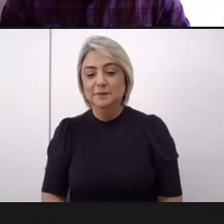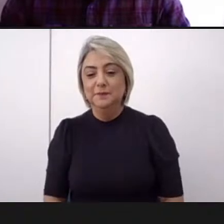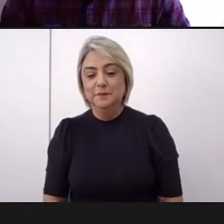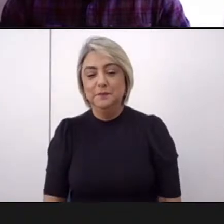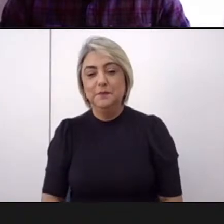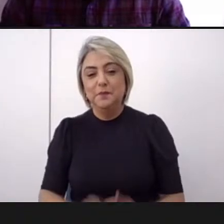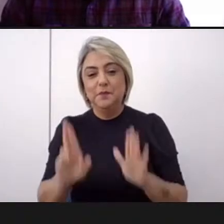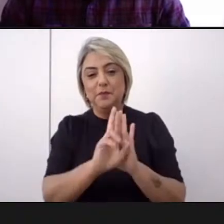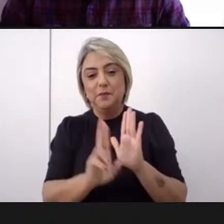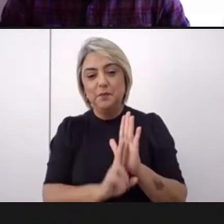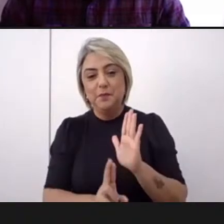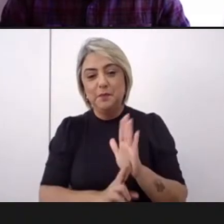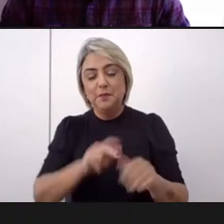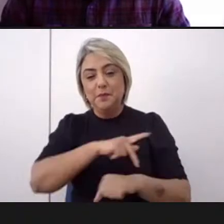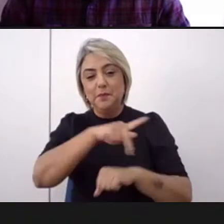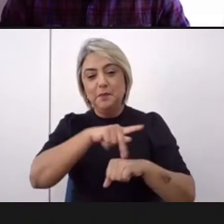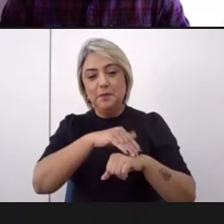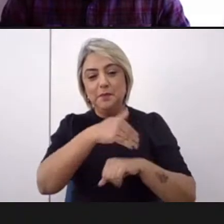to say to their colleague,